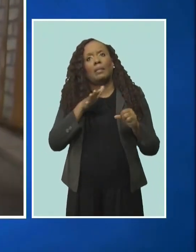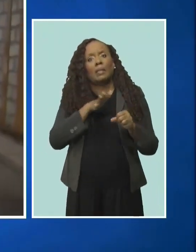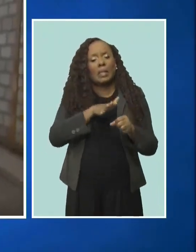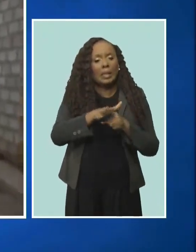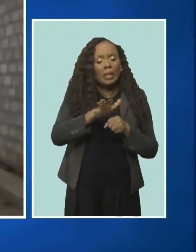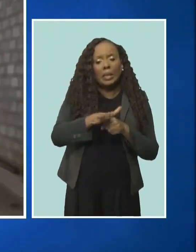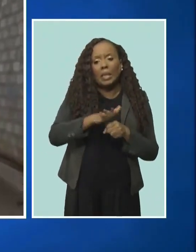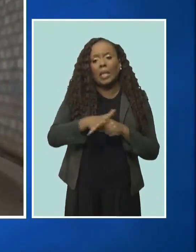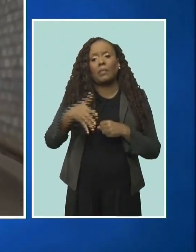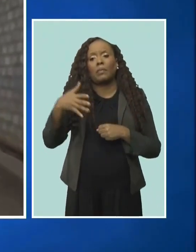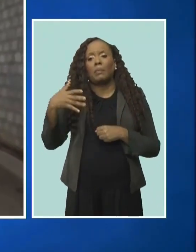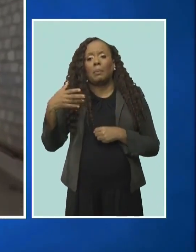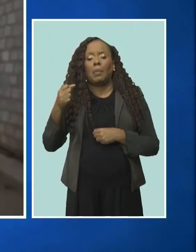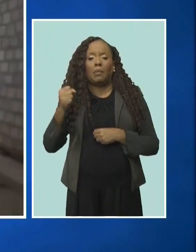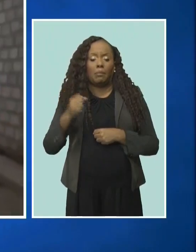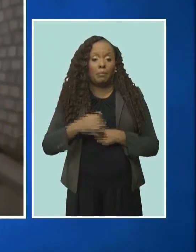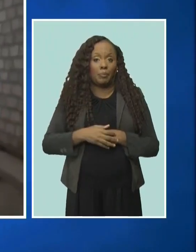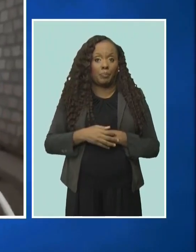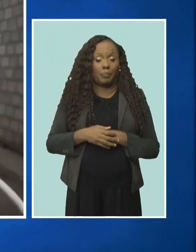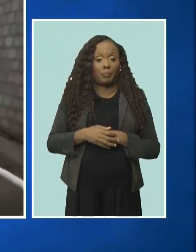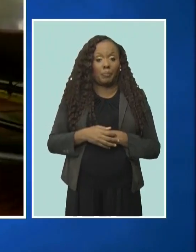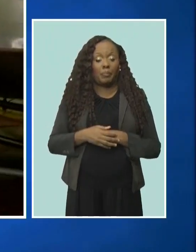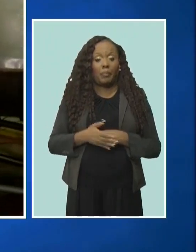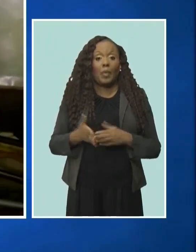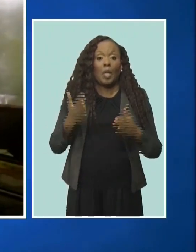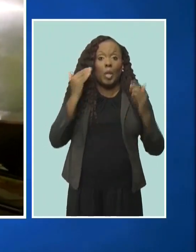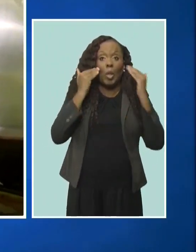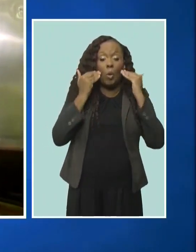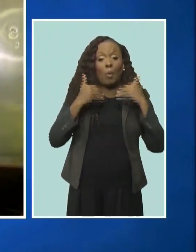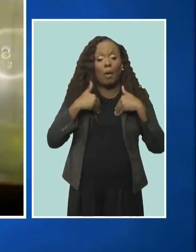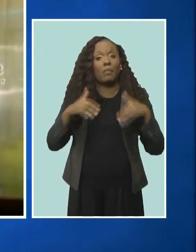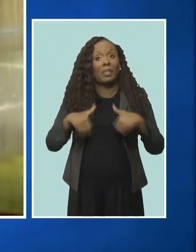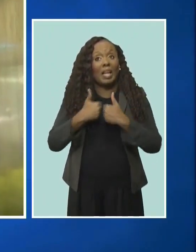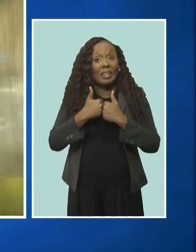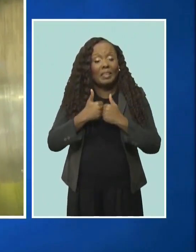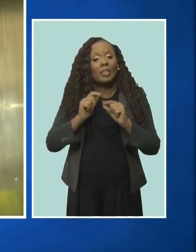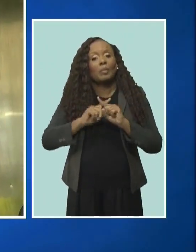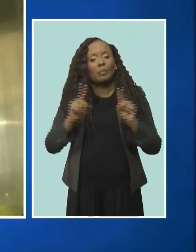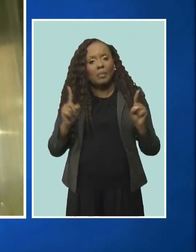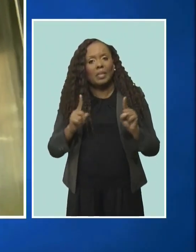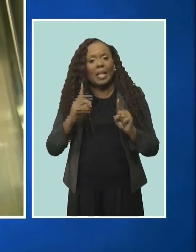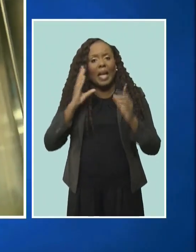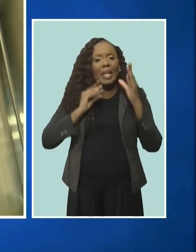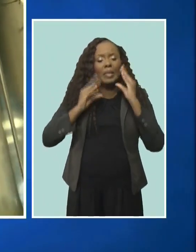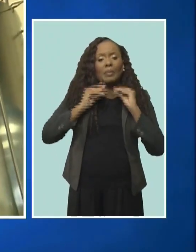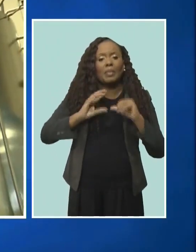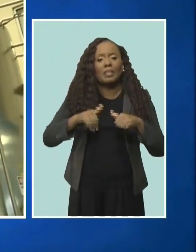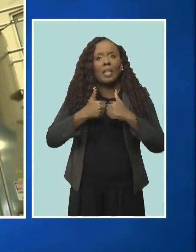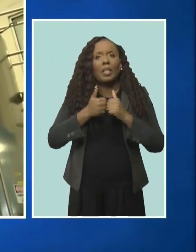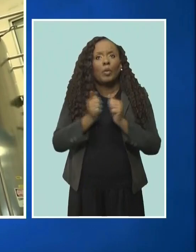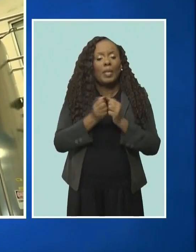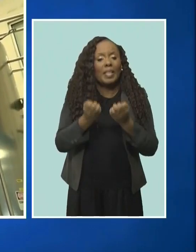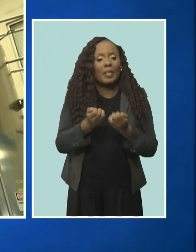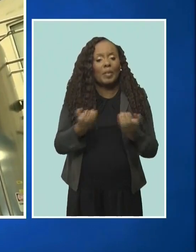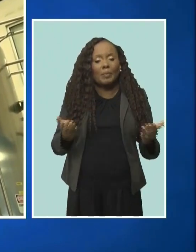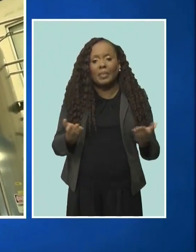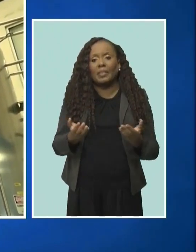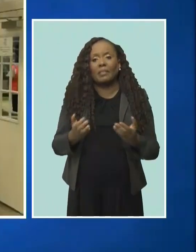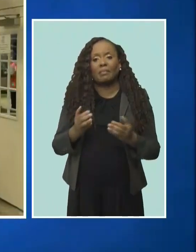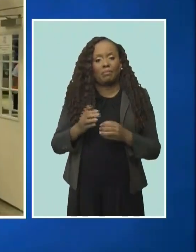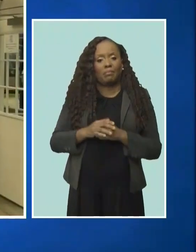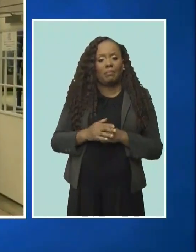She says to further compound the raw material challenges, the company experienced issues with some of its equipment in